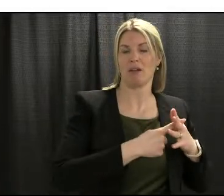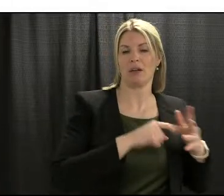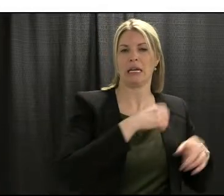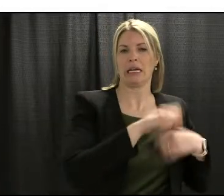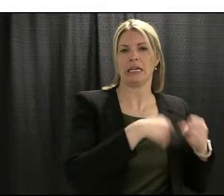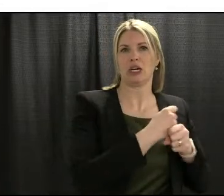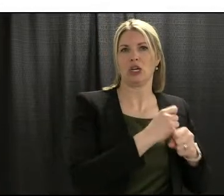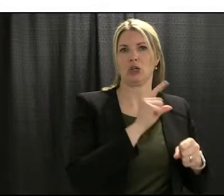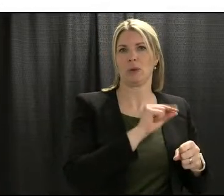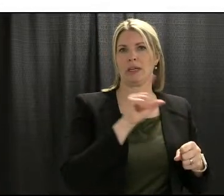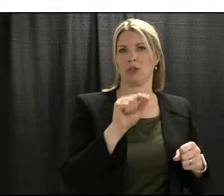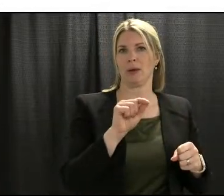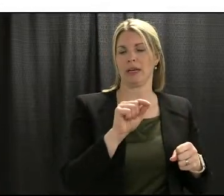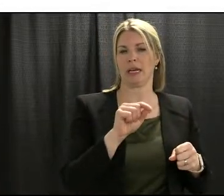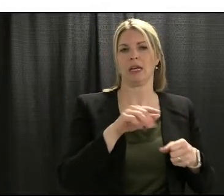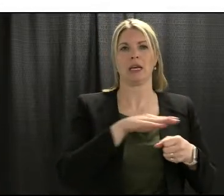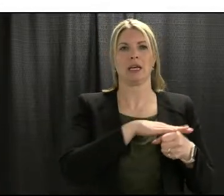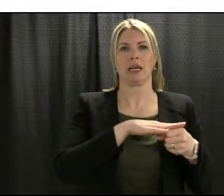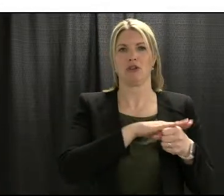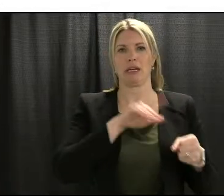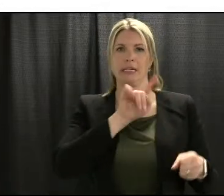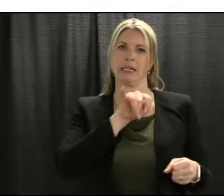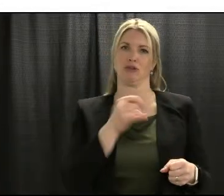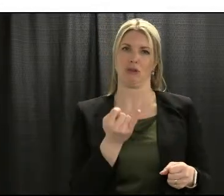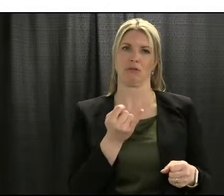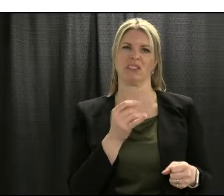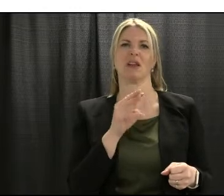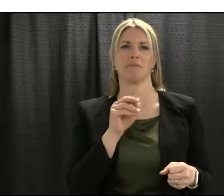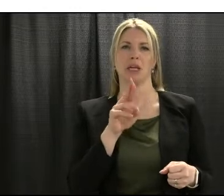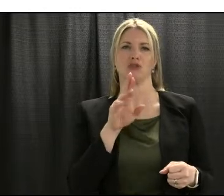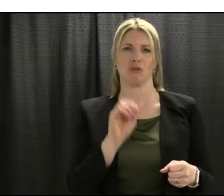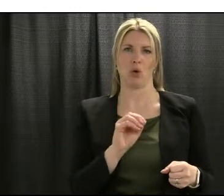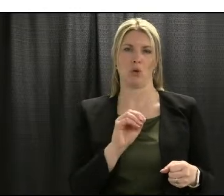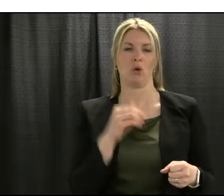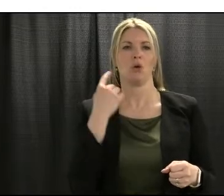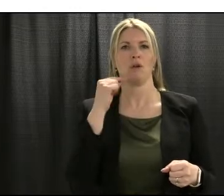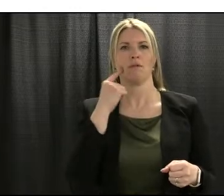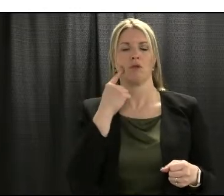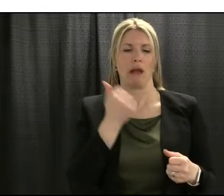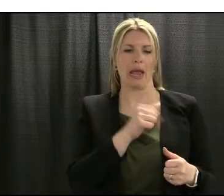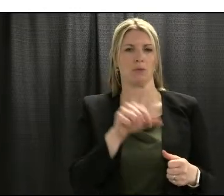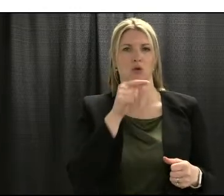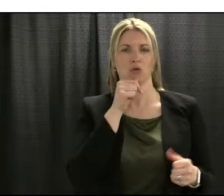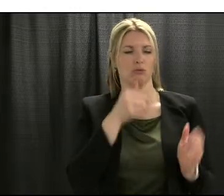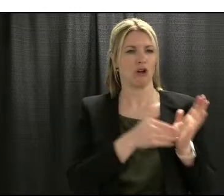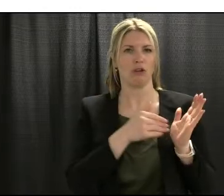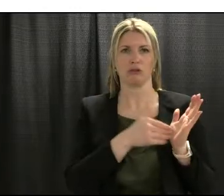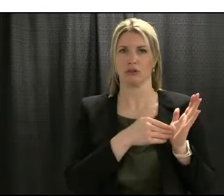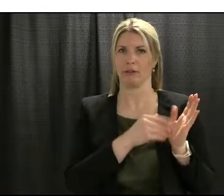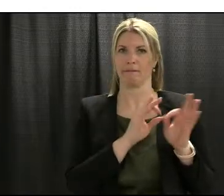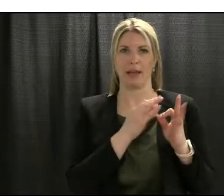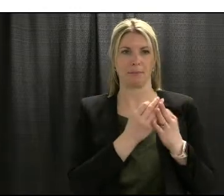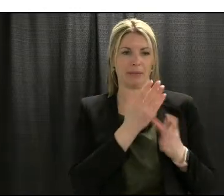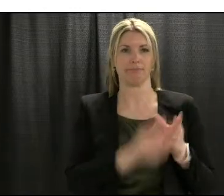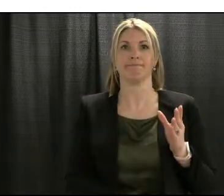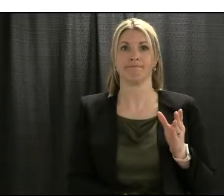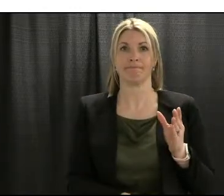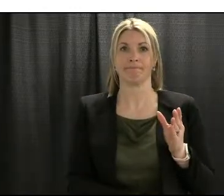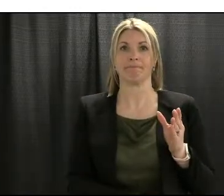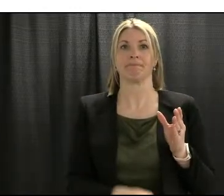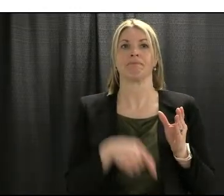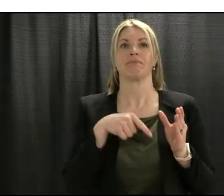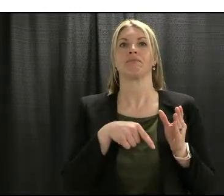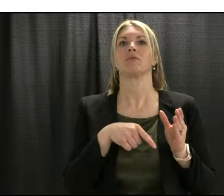2020 as an initial step to address the unmet healthcare needs of residents who do not have a family doctor. Family care teams